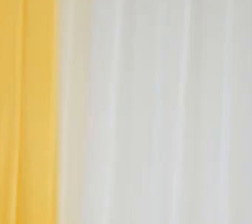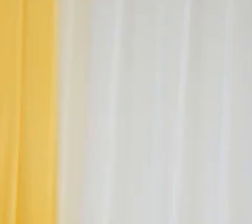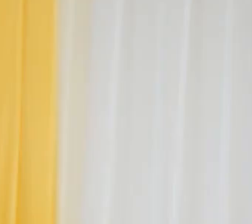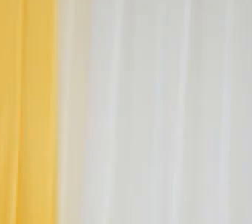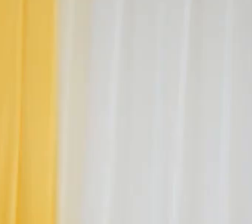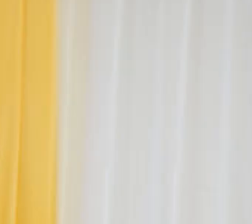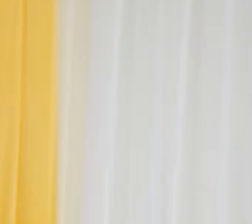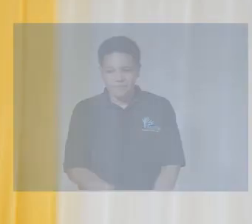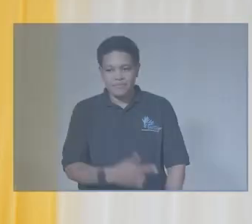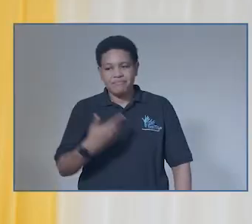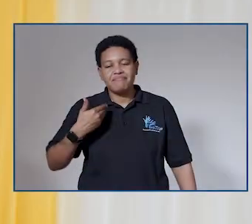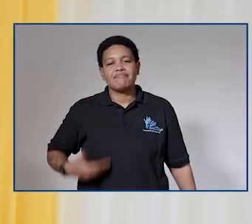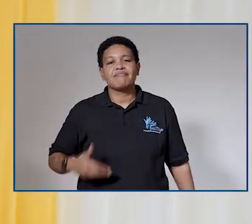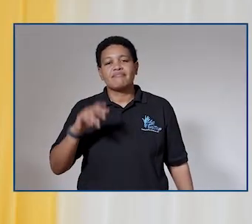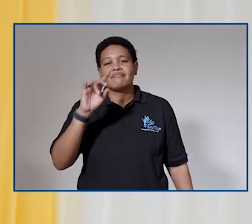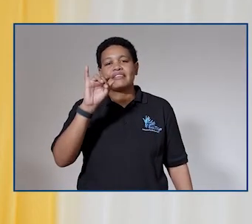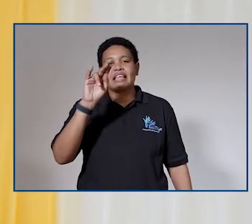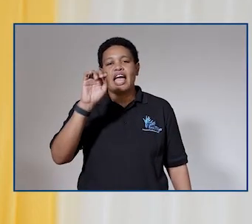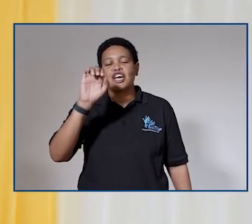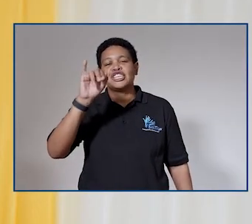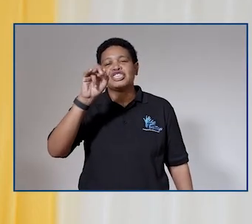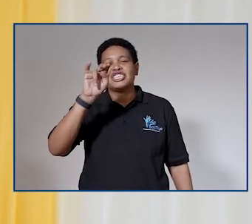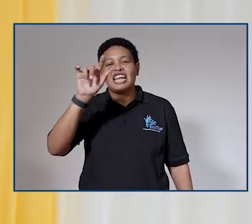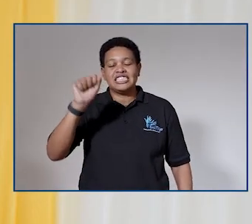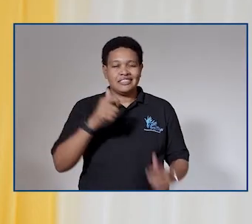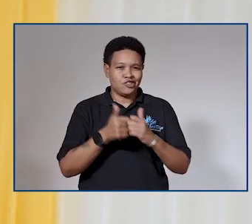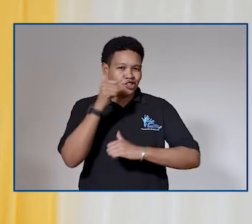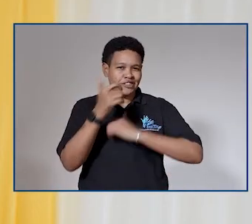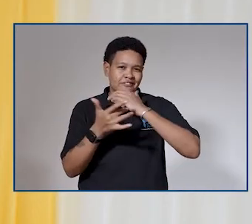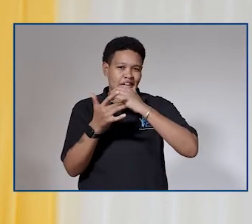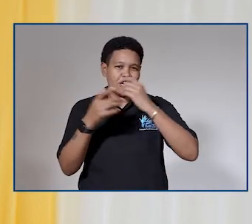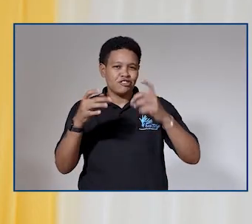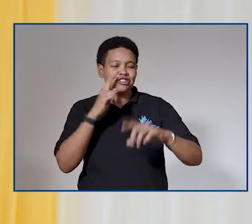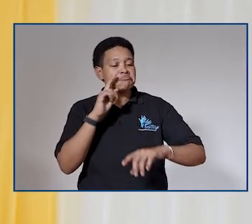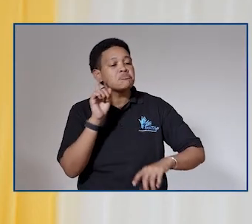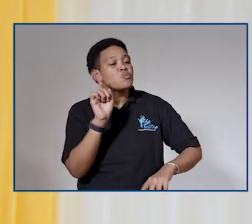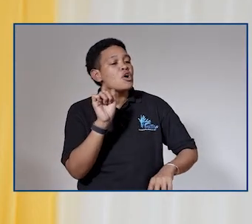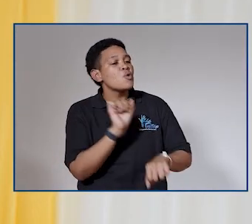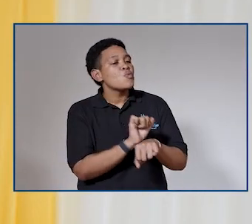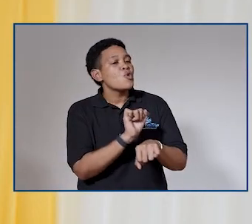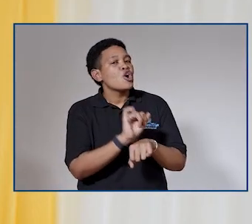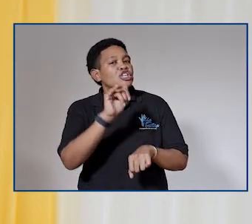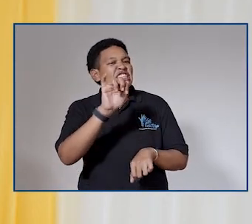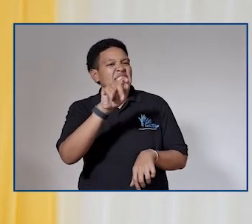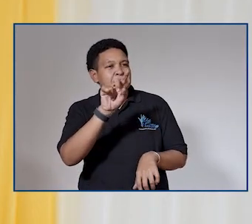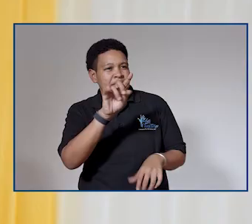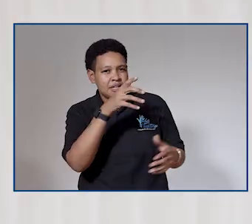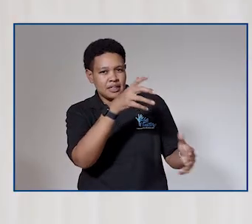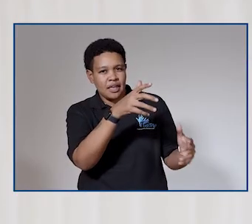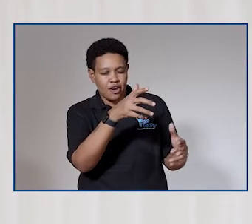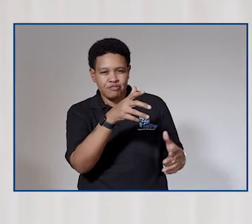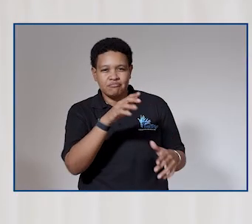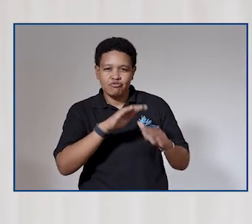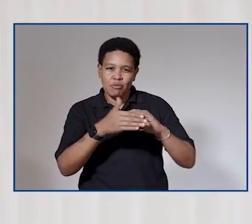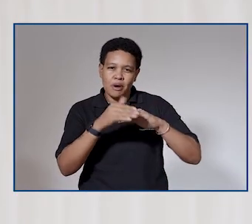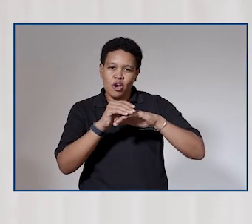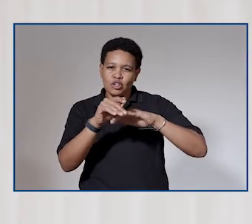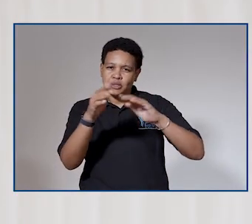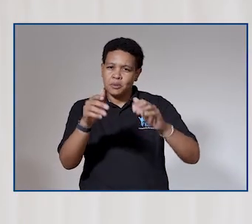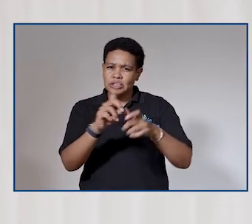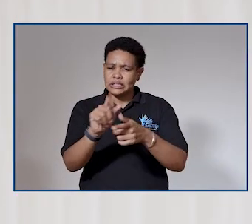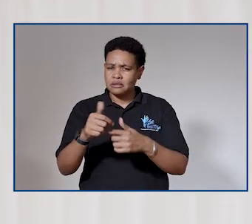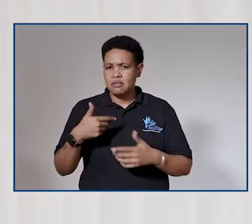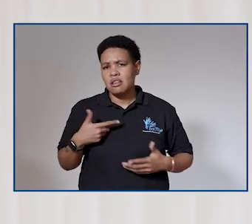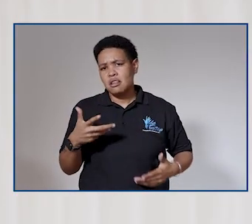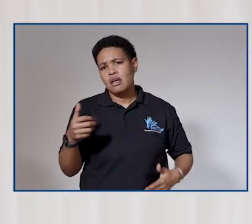I'm Dion Jennings, Chief Technical Director assigned to the Jamaica Council for Persons with Disabilities. When we